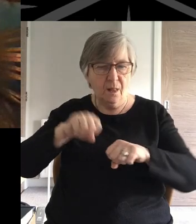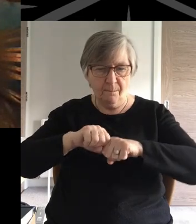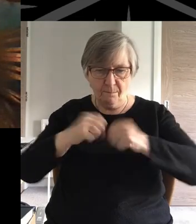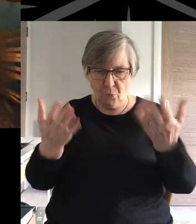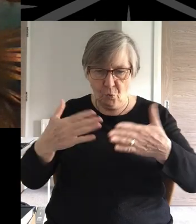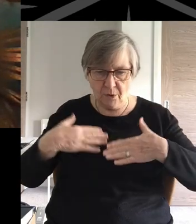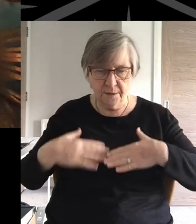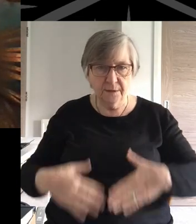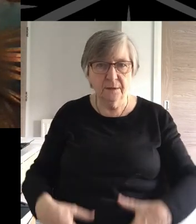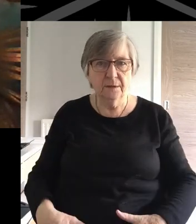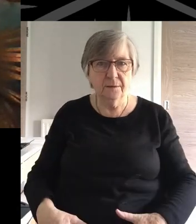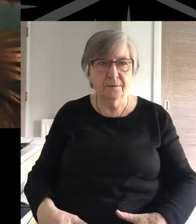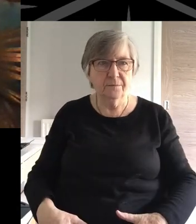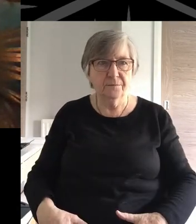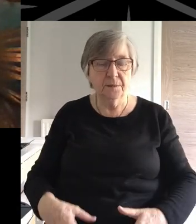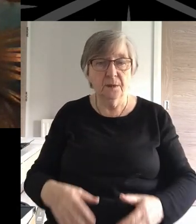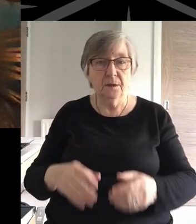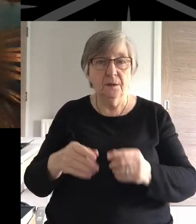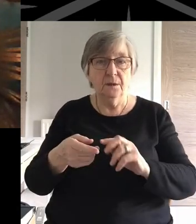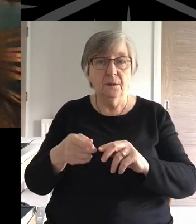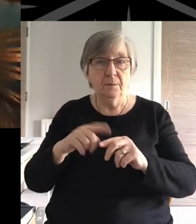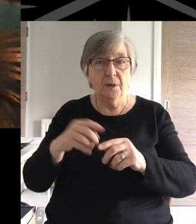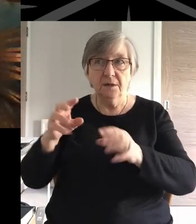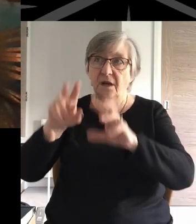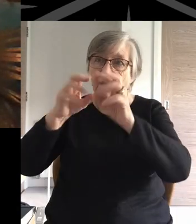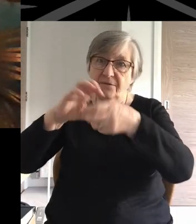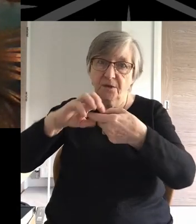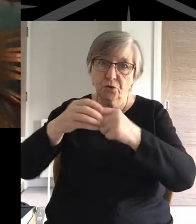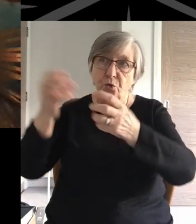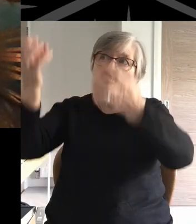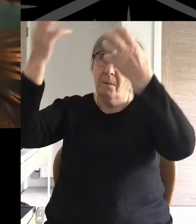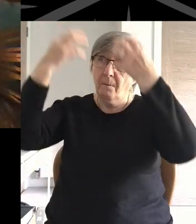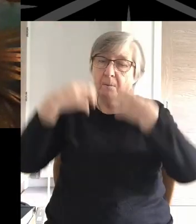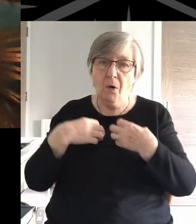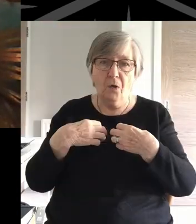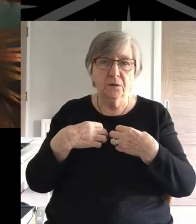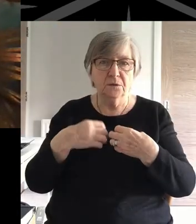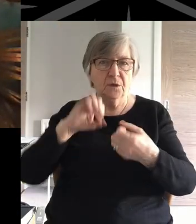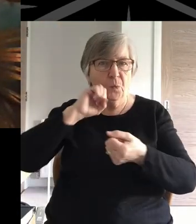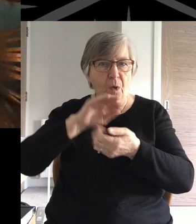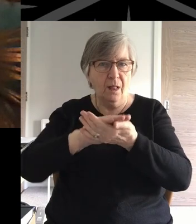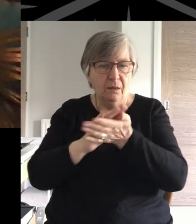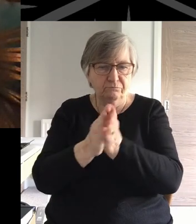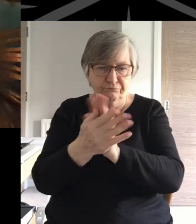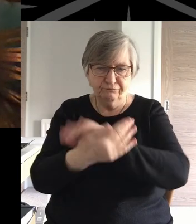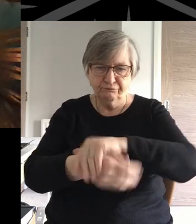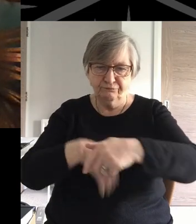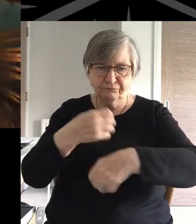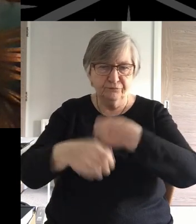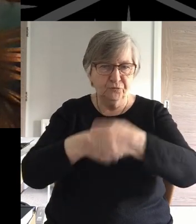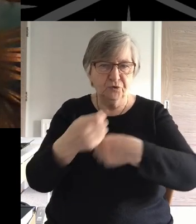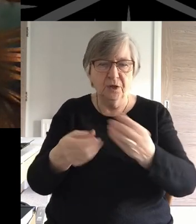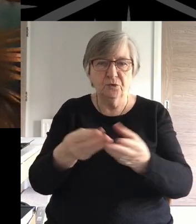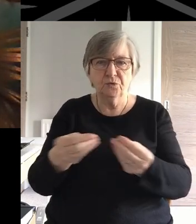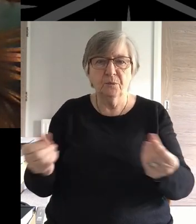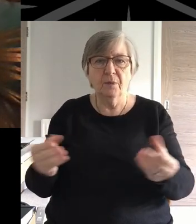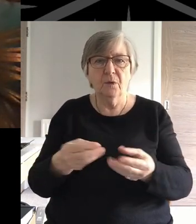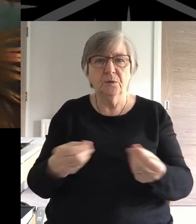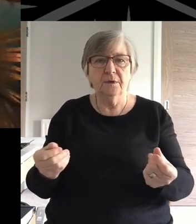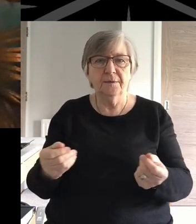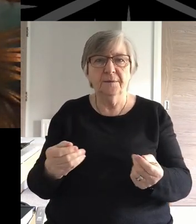be broken, but on whomever it falls, it will grind him to powder."